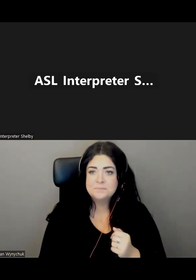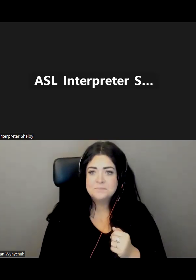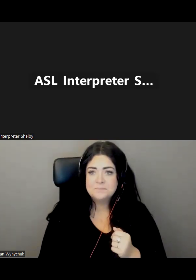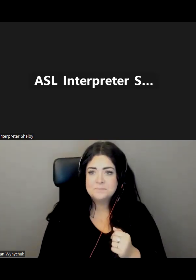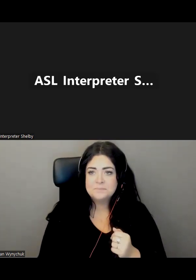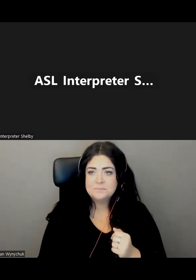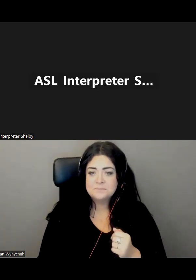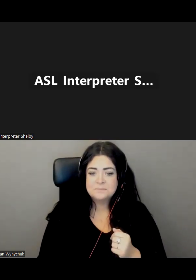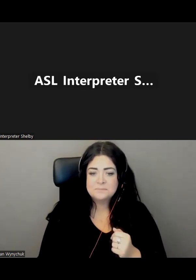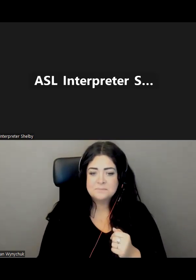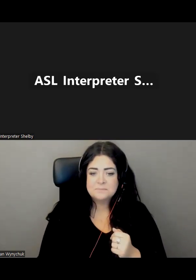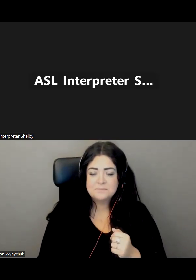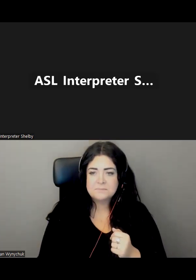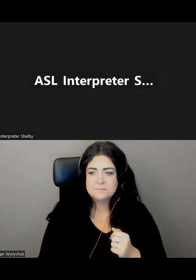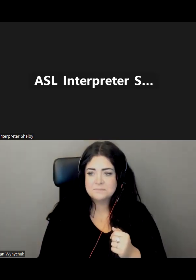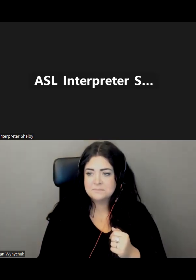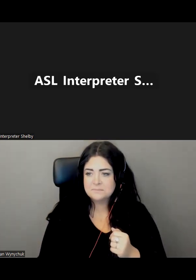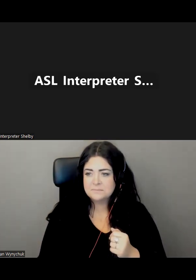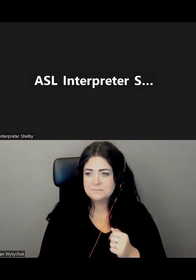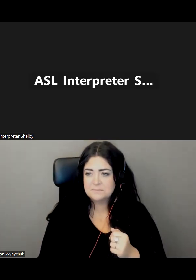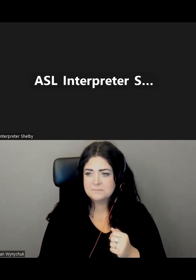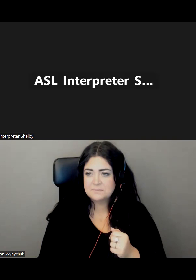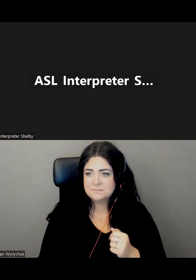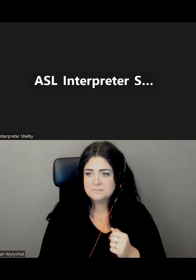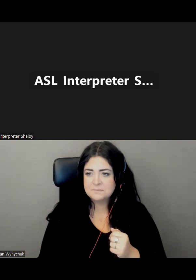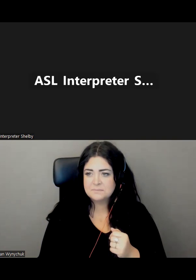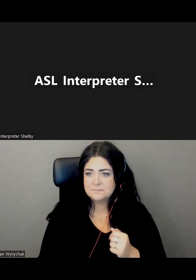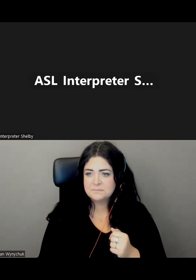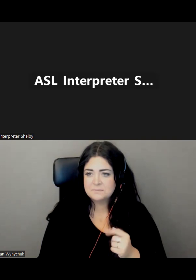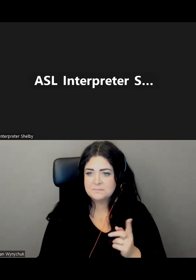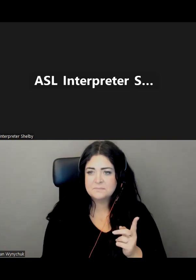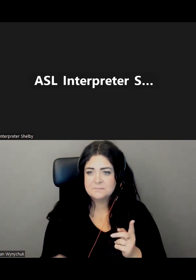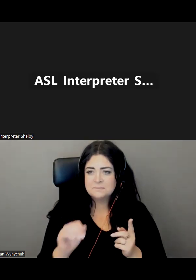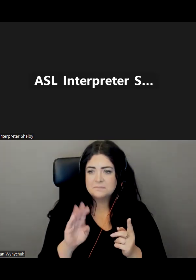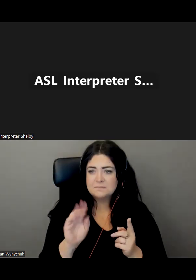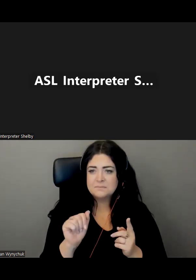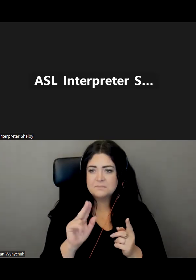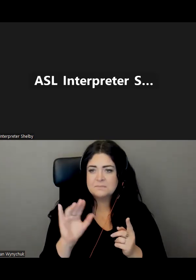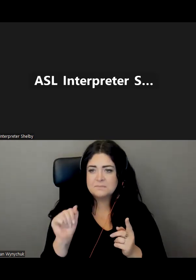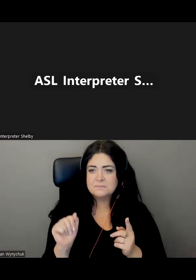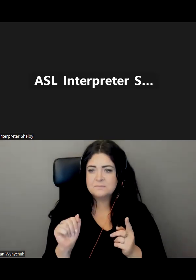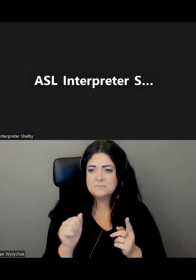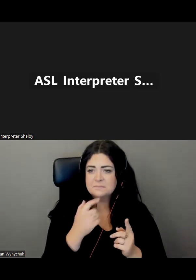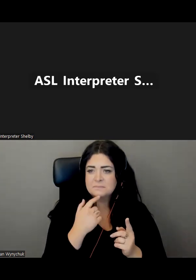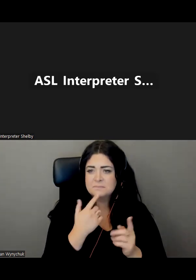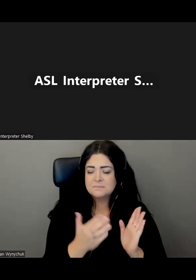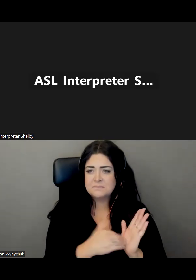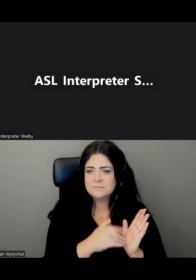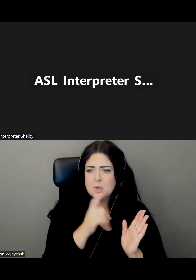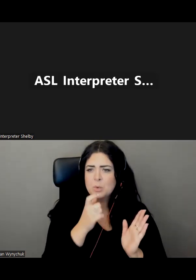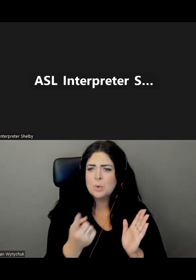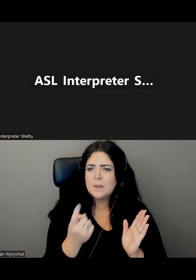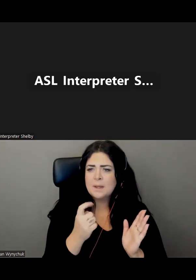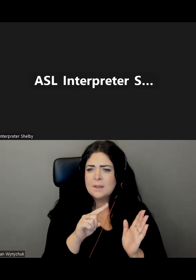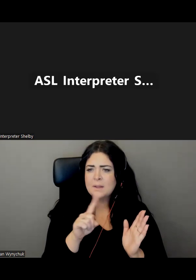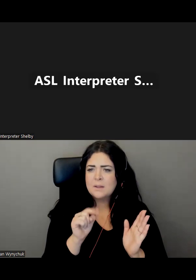So if anybody wants to take yourself off mute, please go right ahead. Okay, I'm just going to say again, the lady who asked the